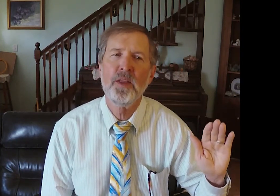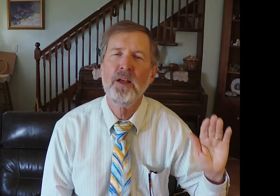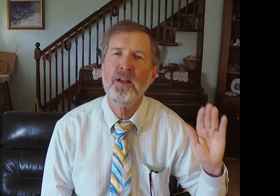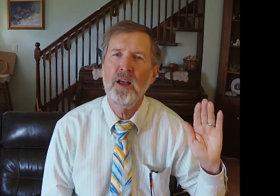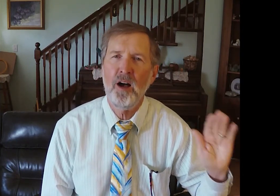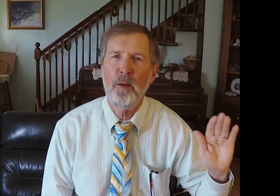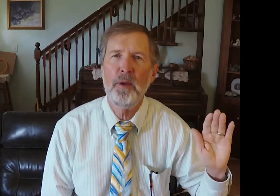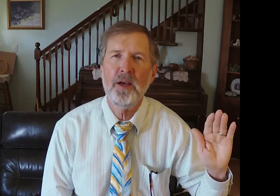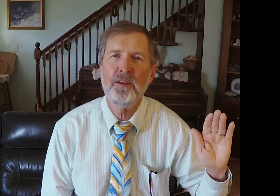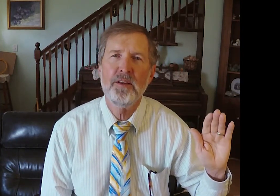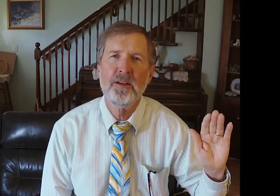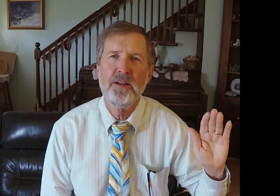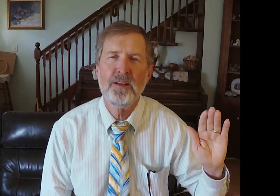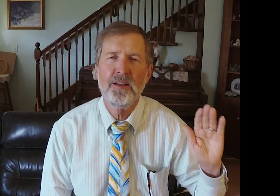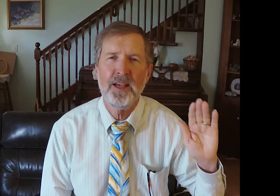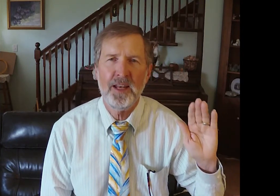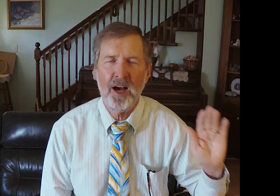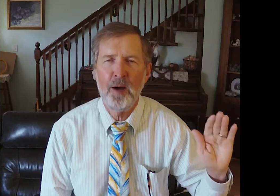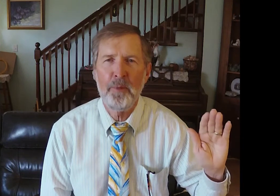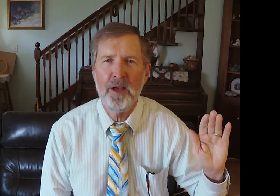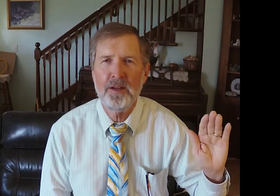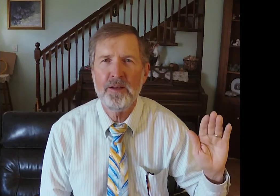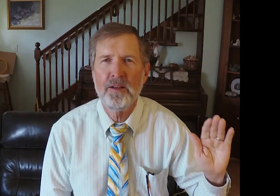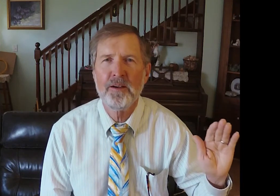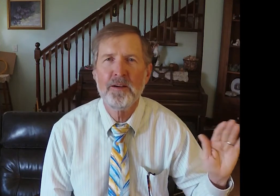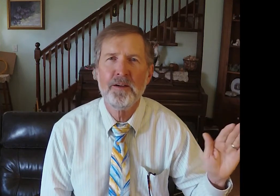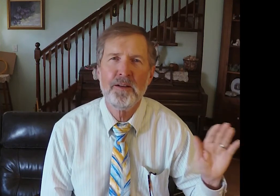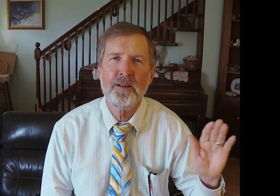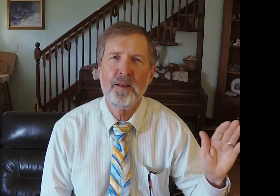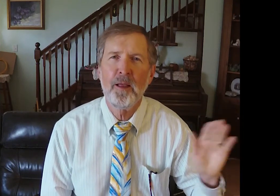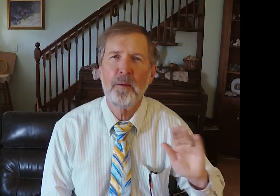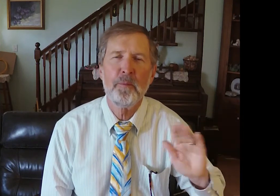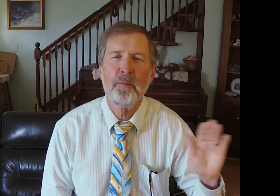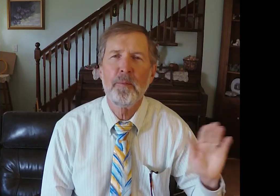love. Amen and amen.